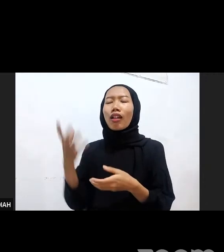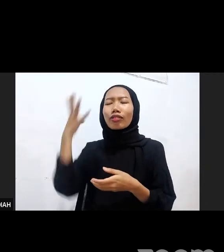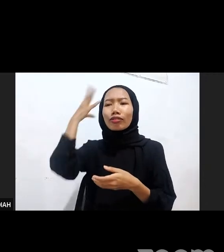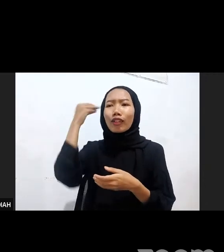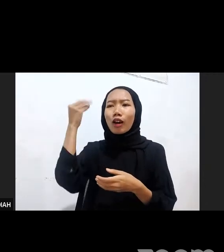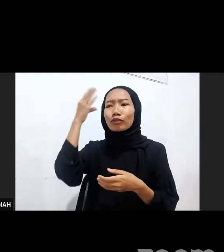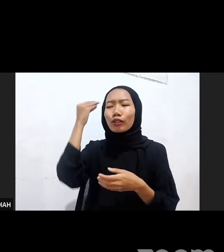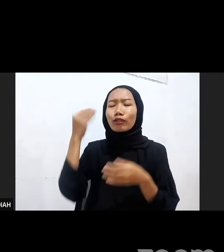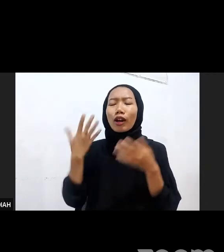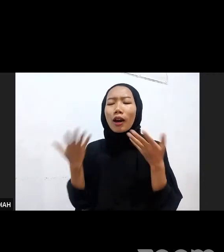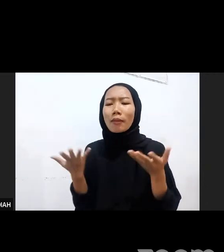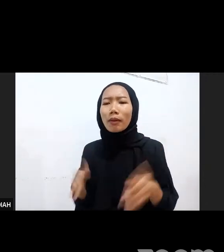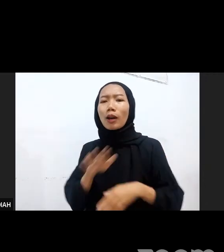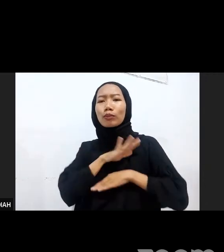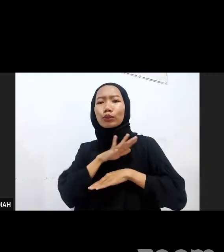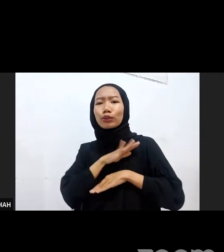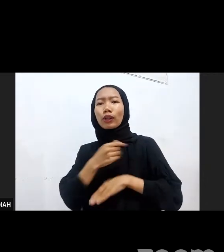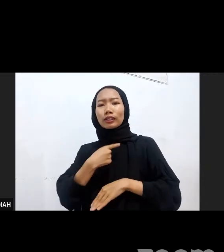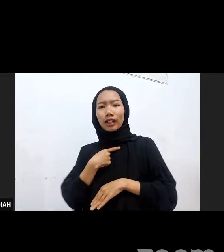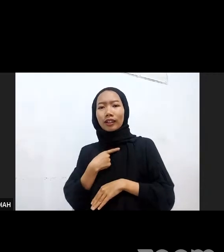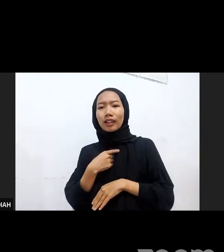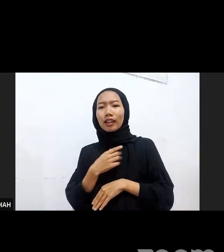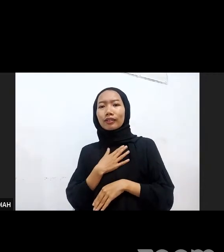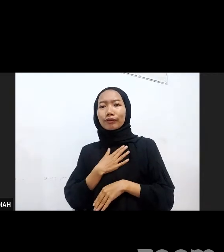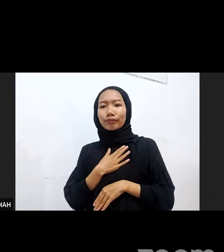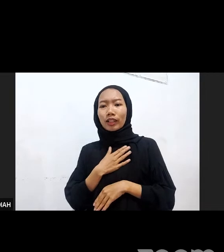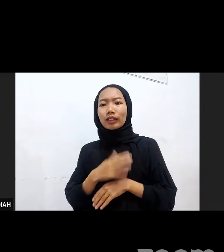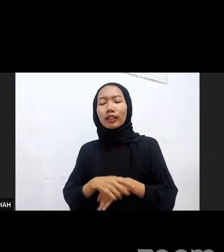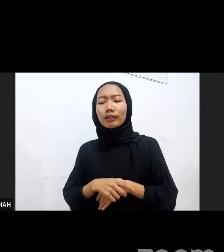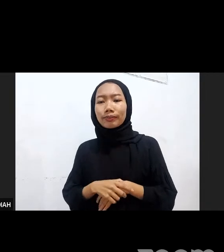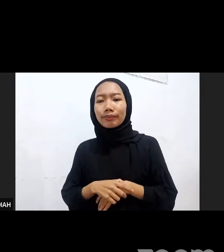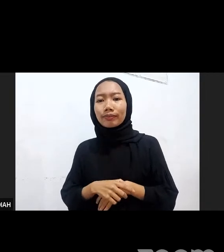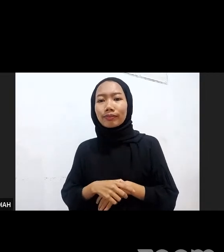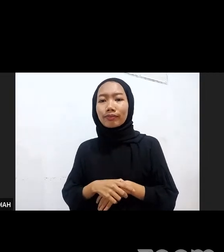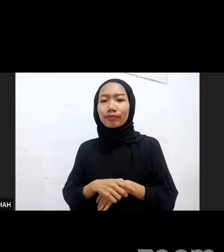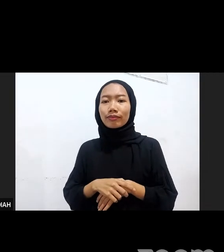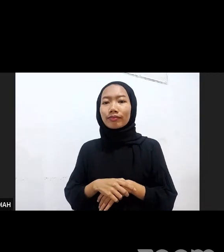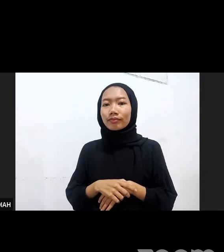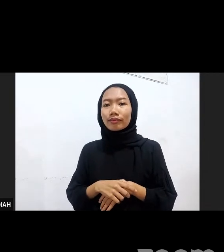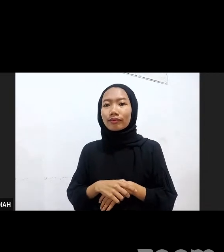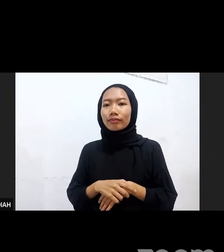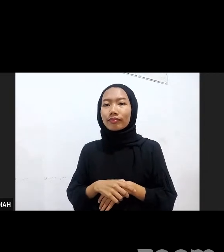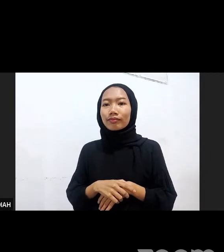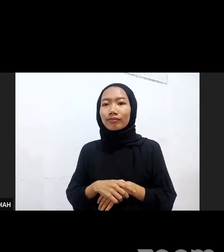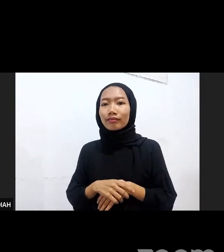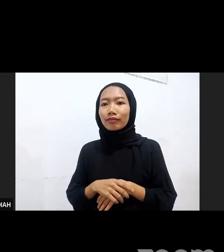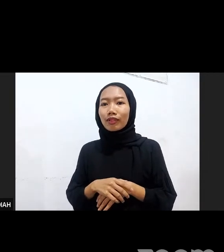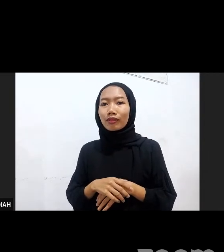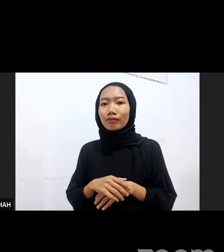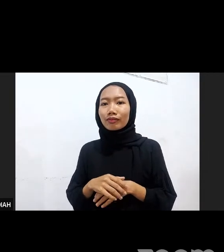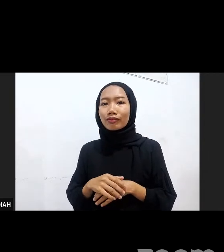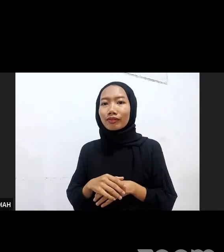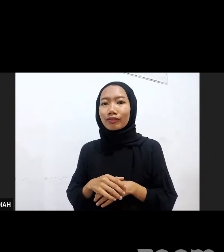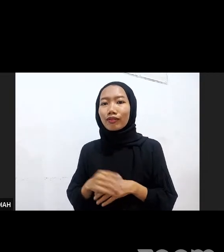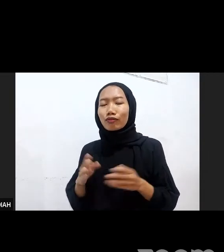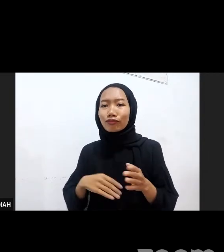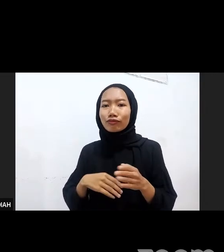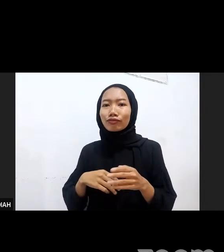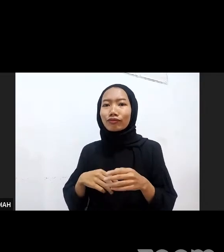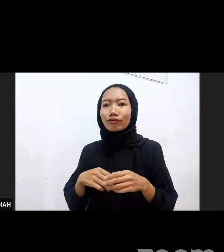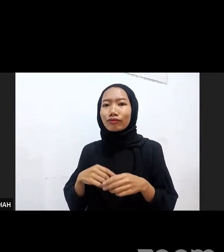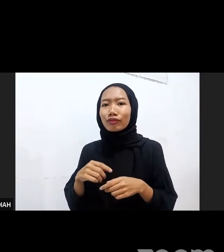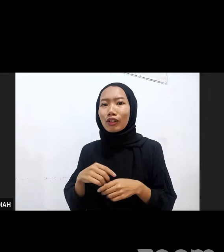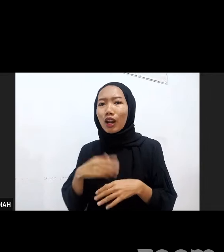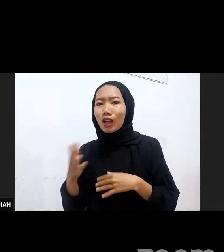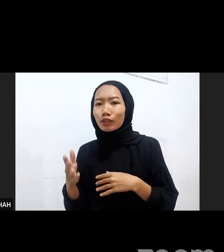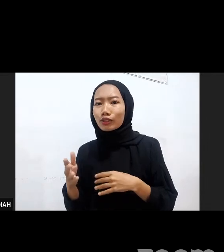are the experts in giving me the advice, but I'm the one who has to make the decisions about my own life. And